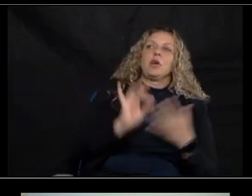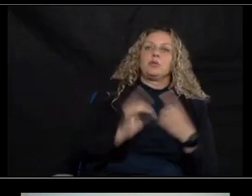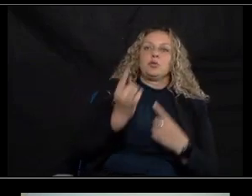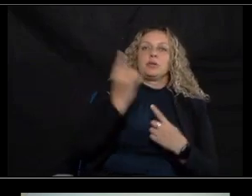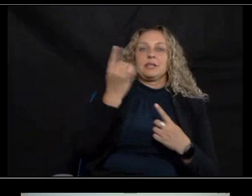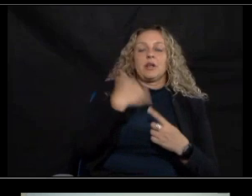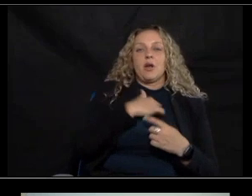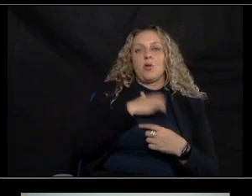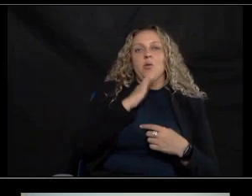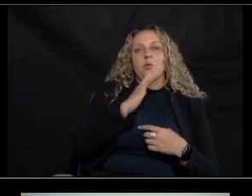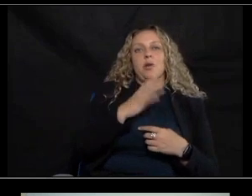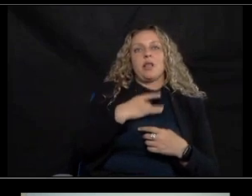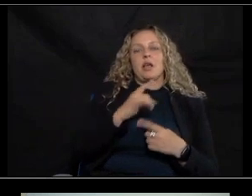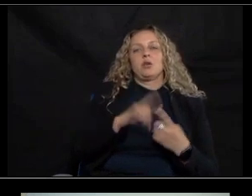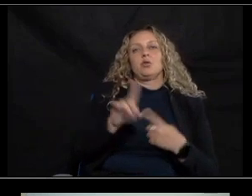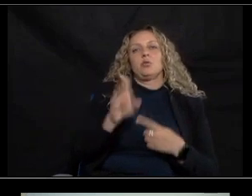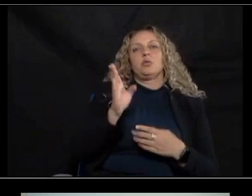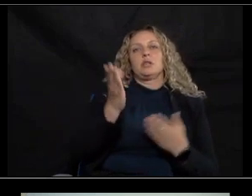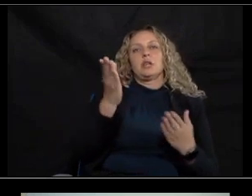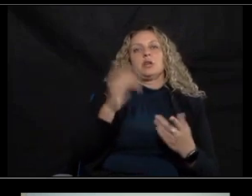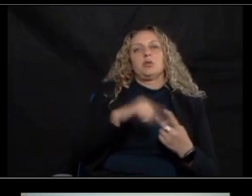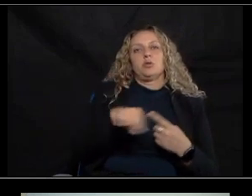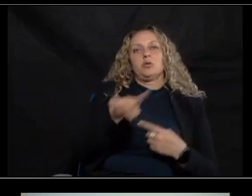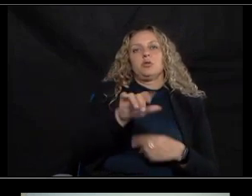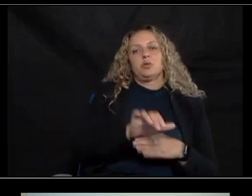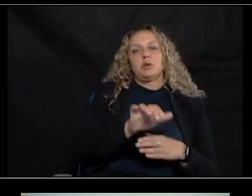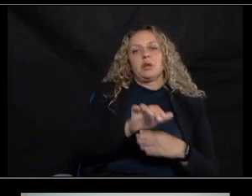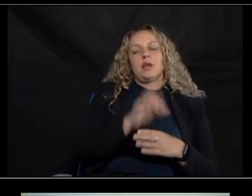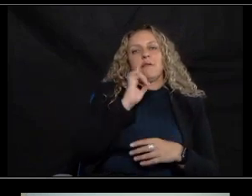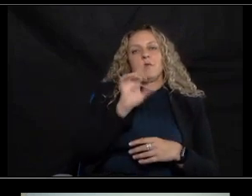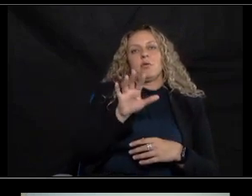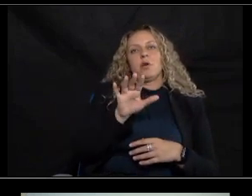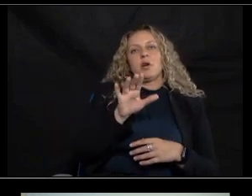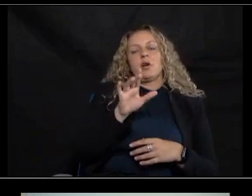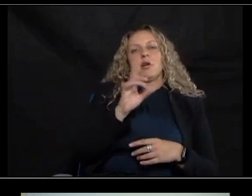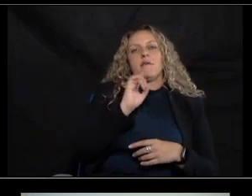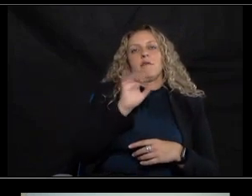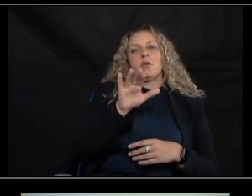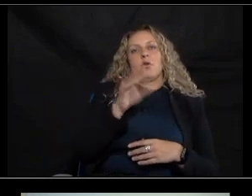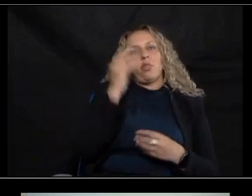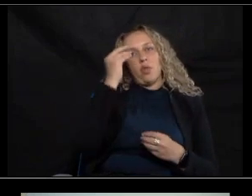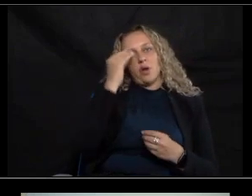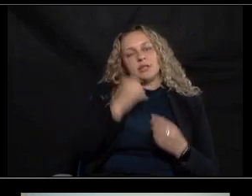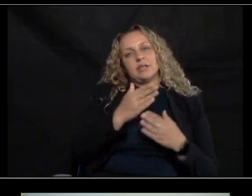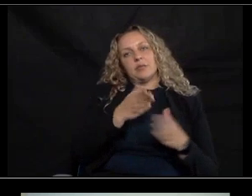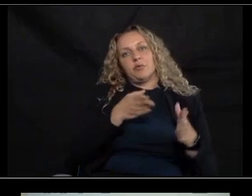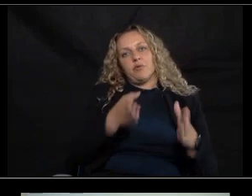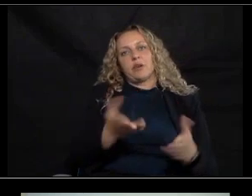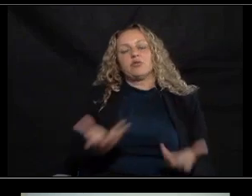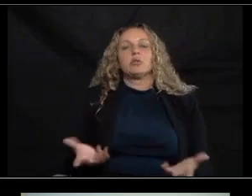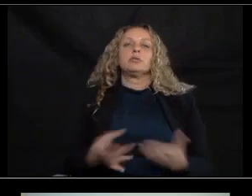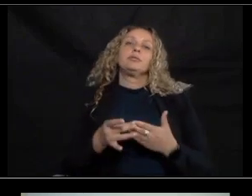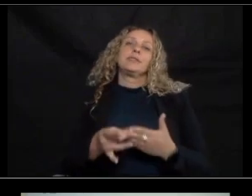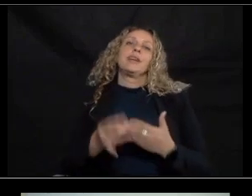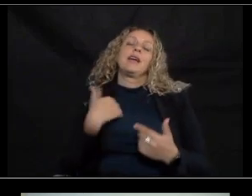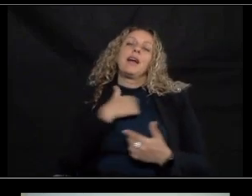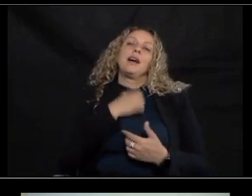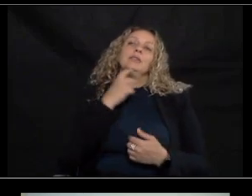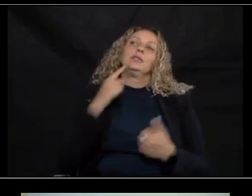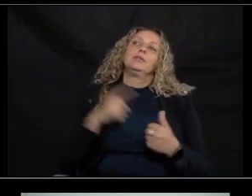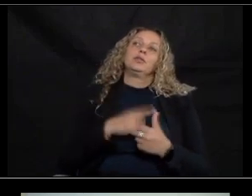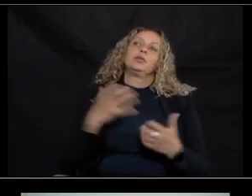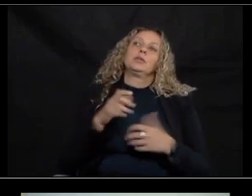and that we would like to present to you tonight for your thoughts and some direction. So first among those